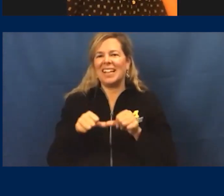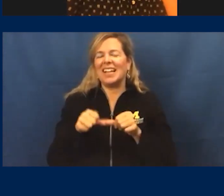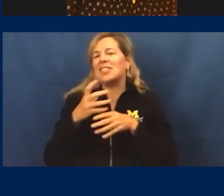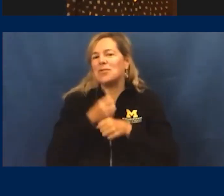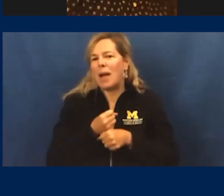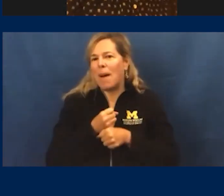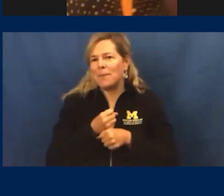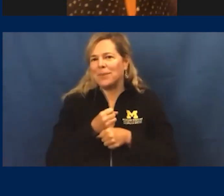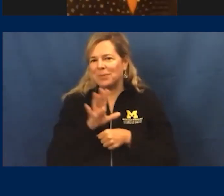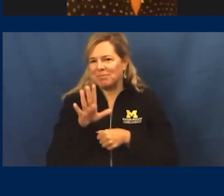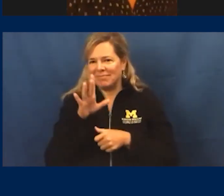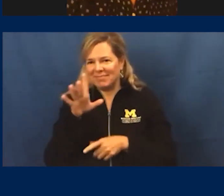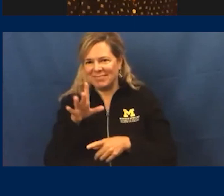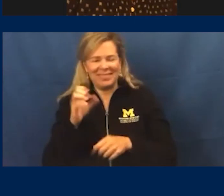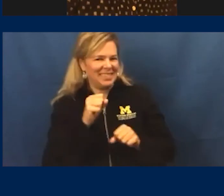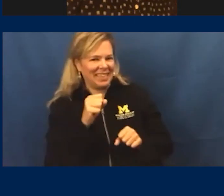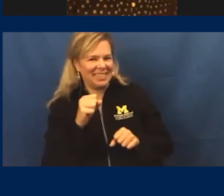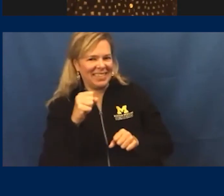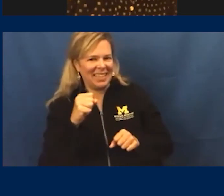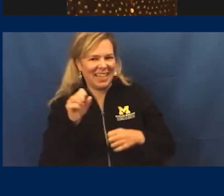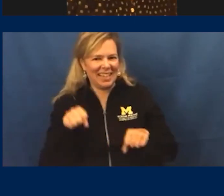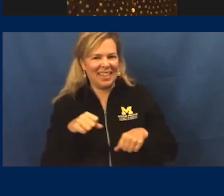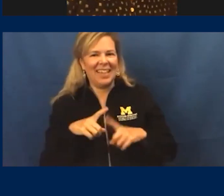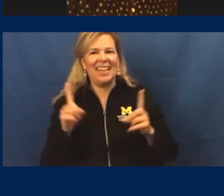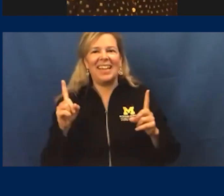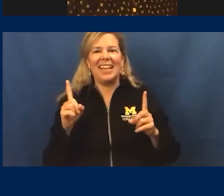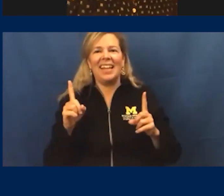your thought? yes, yes, absolutely. So